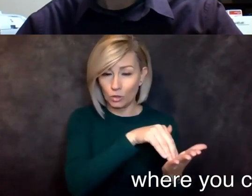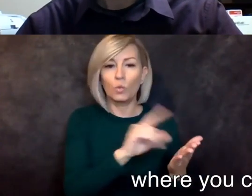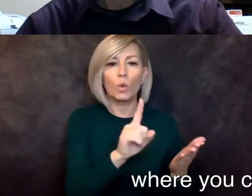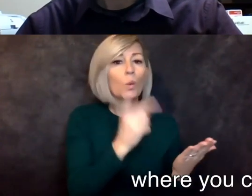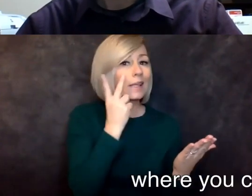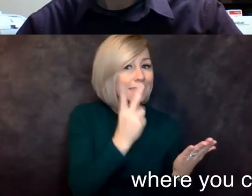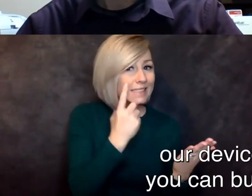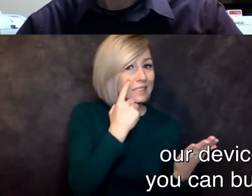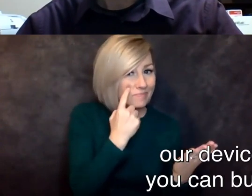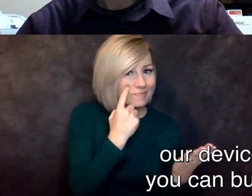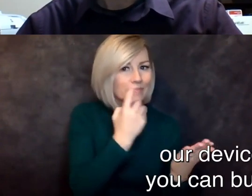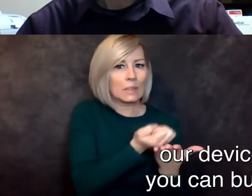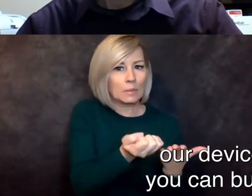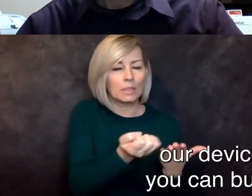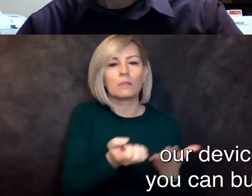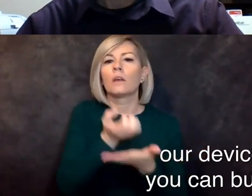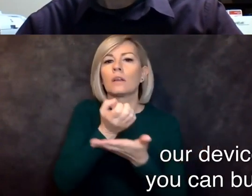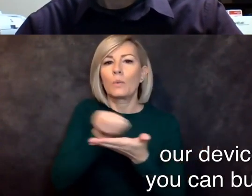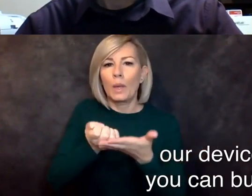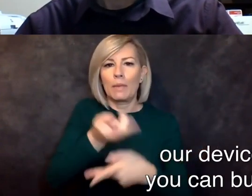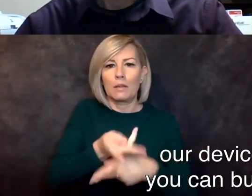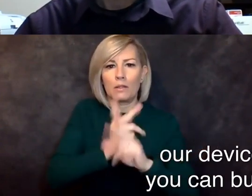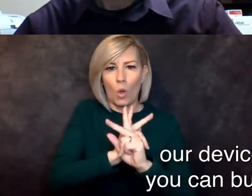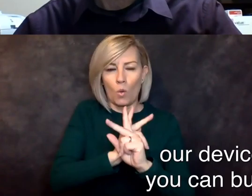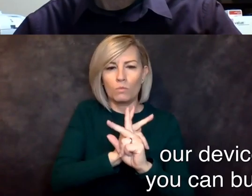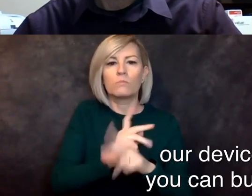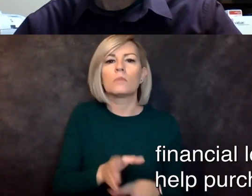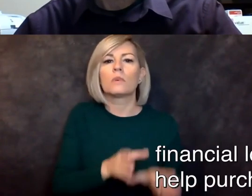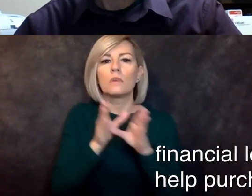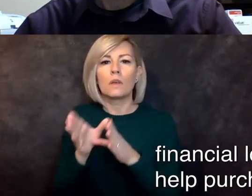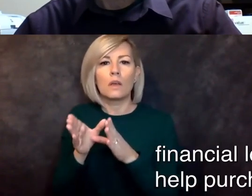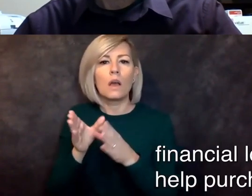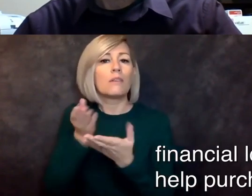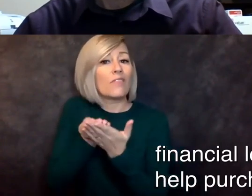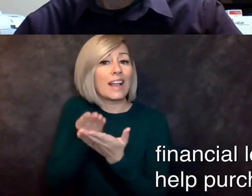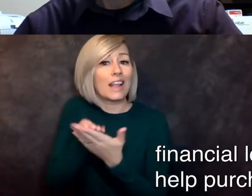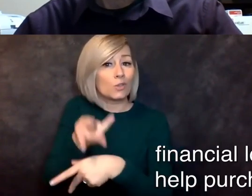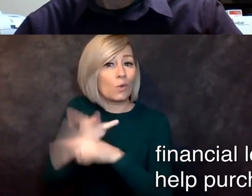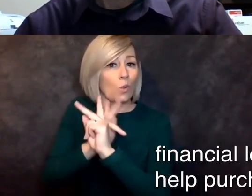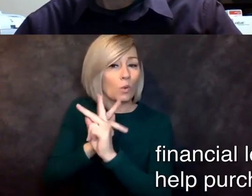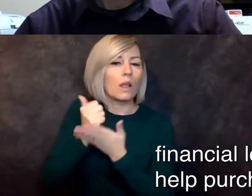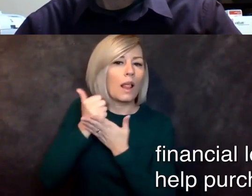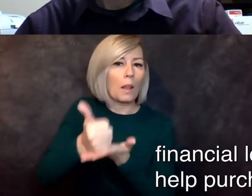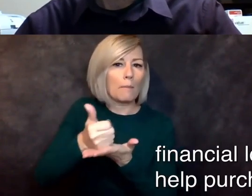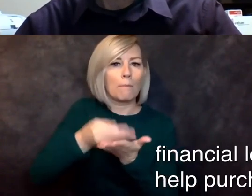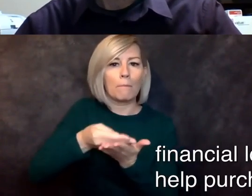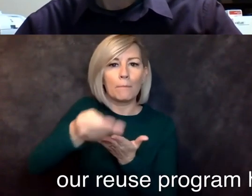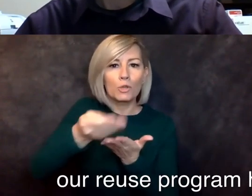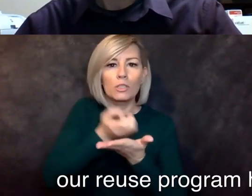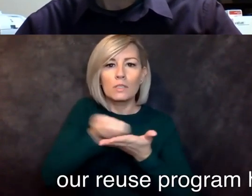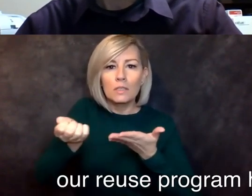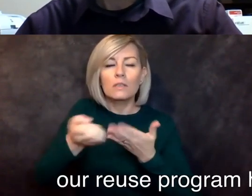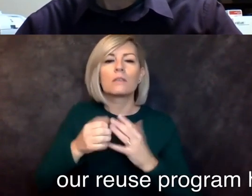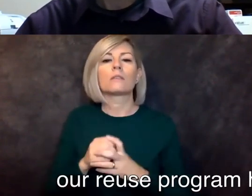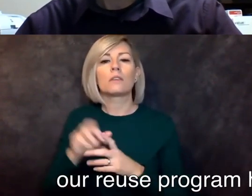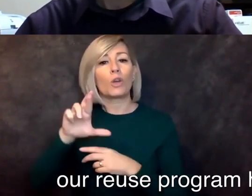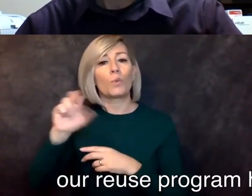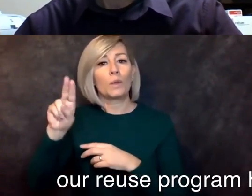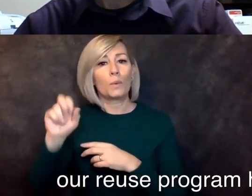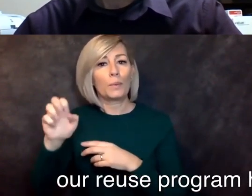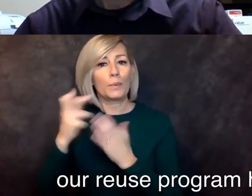devices, our device loan, where you can borrow devices, financial loans that can help purchase devices. Our reuse program